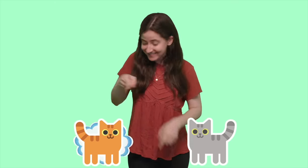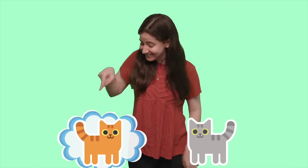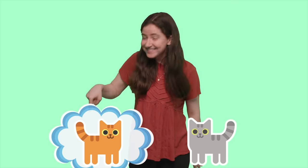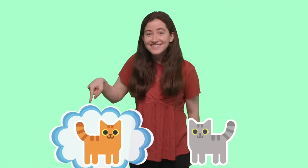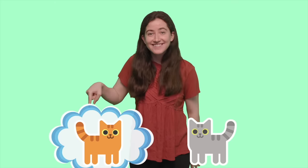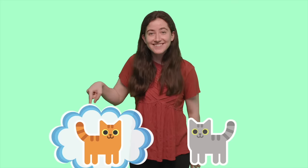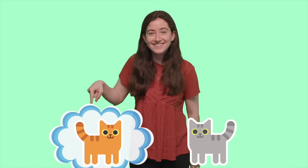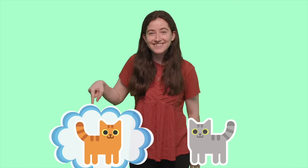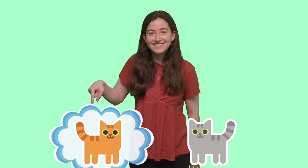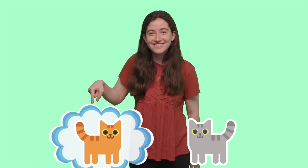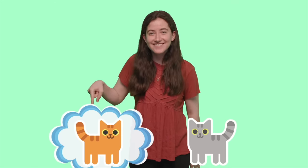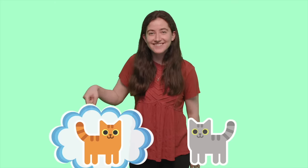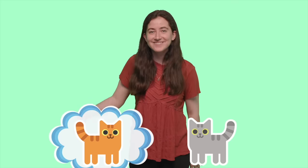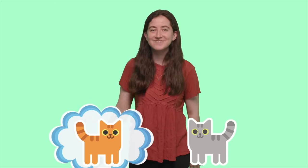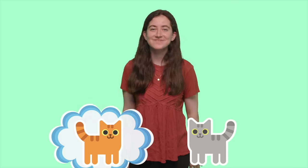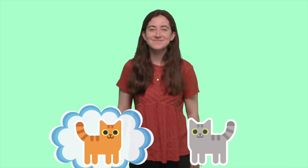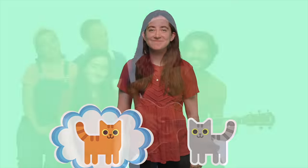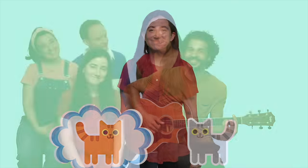Right, that one.